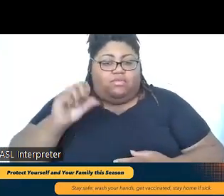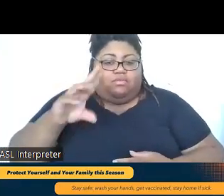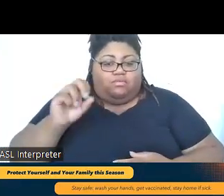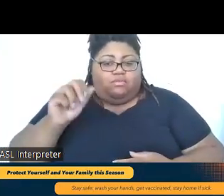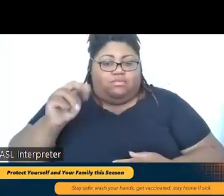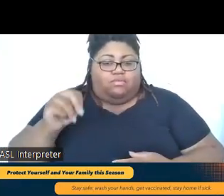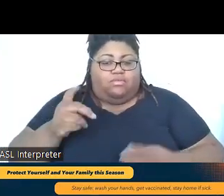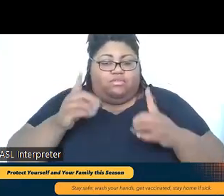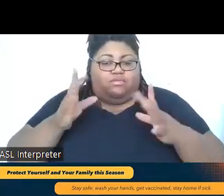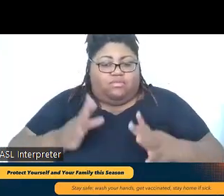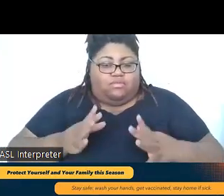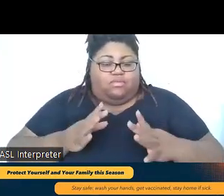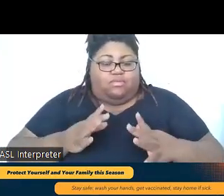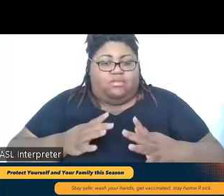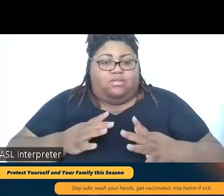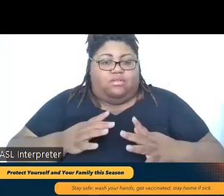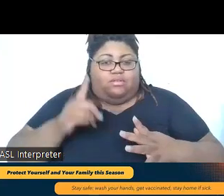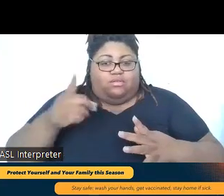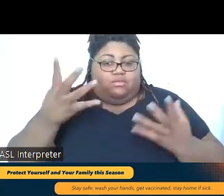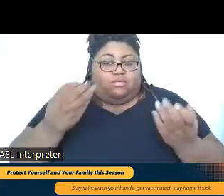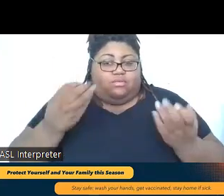director, Susan DeMorris, if you'd like to close us out.